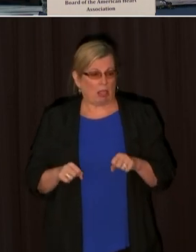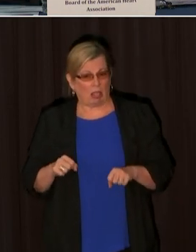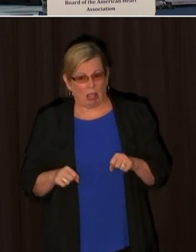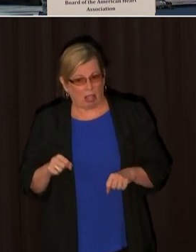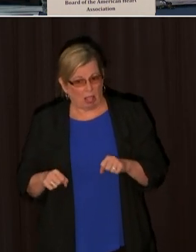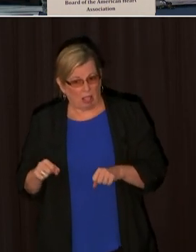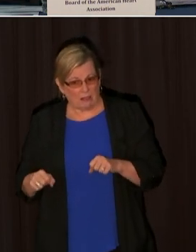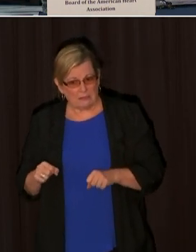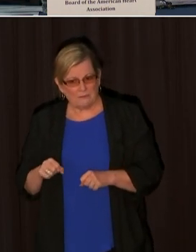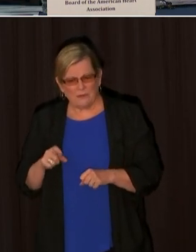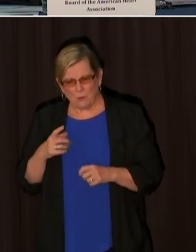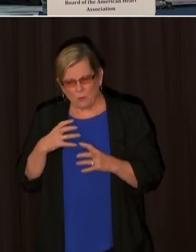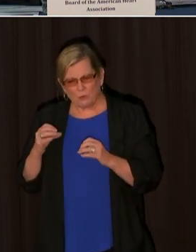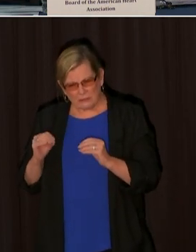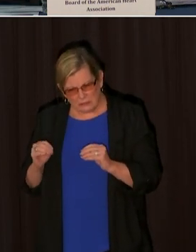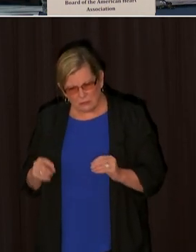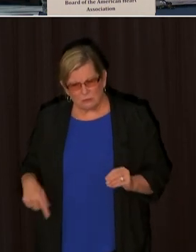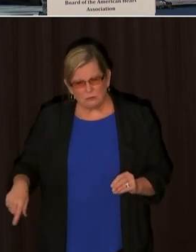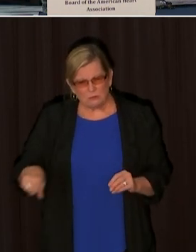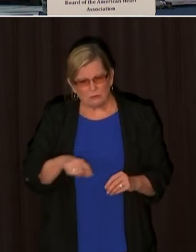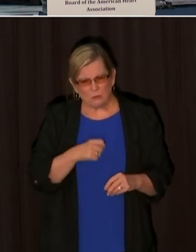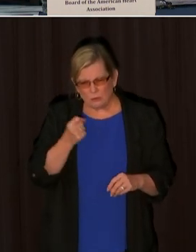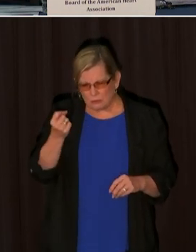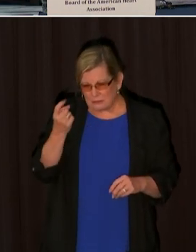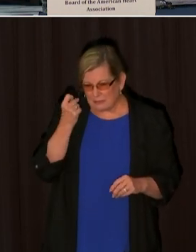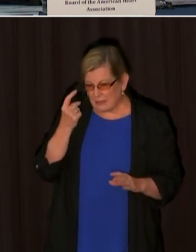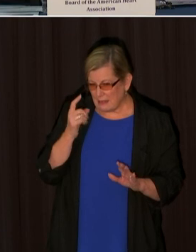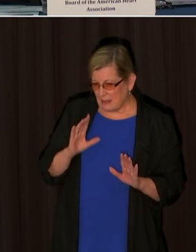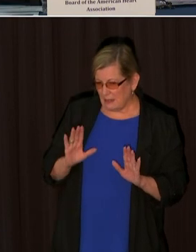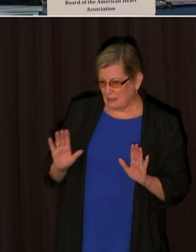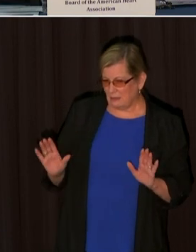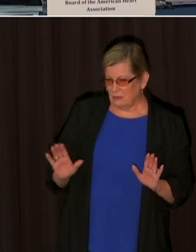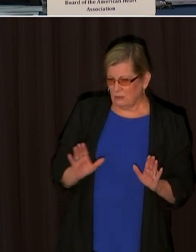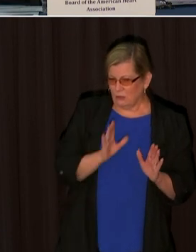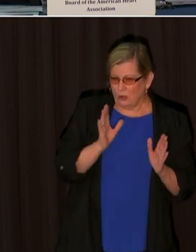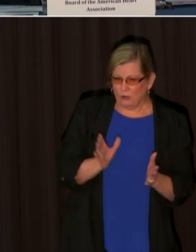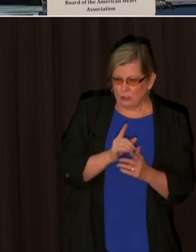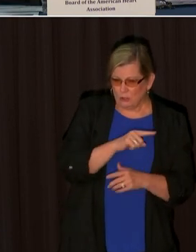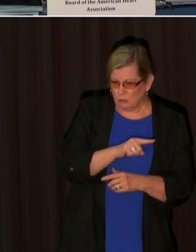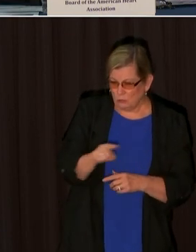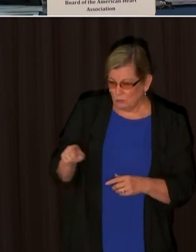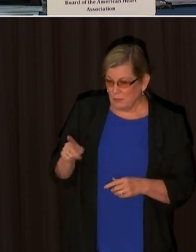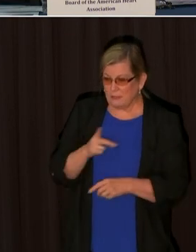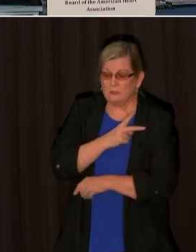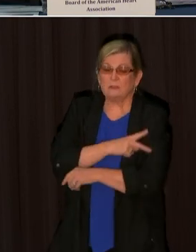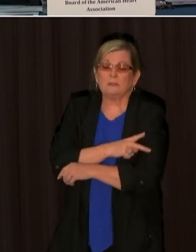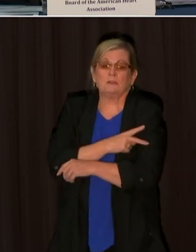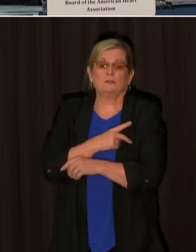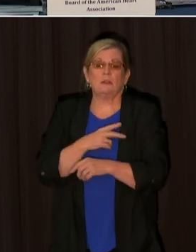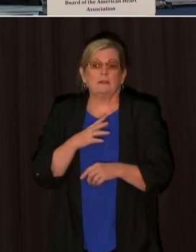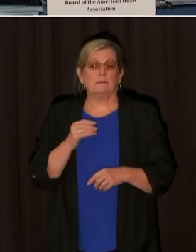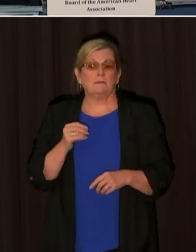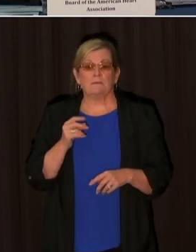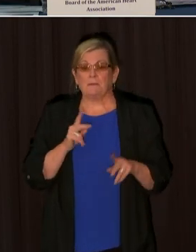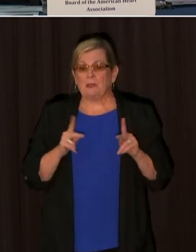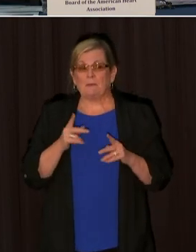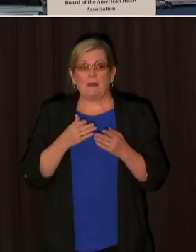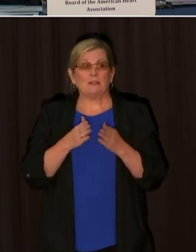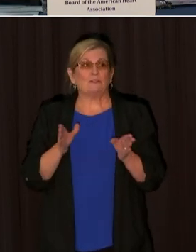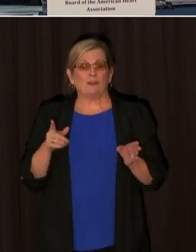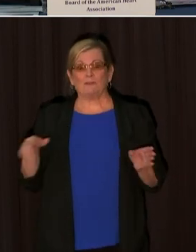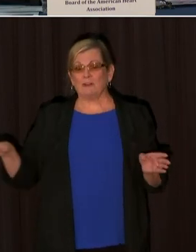population and getting together with other organizations to encourage patients and our citizens to go in and seek